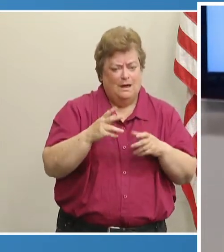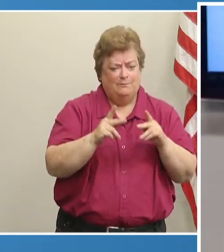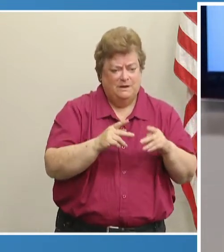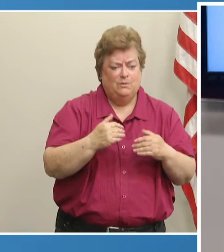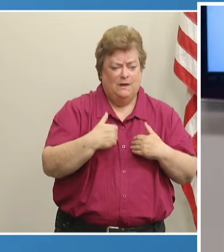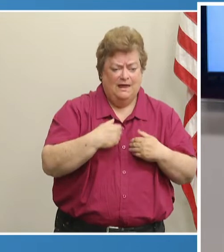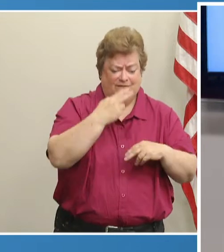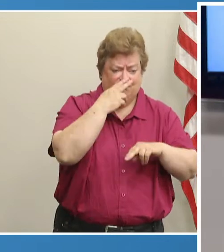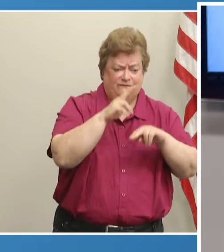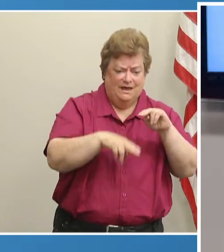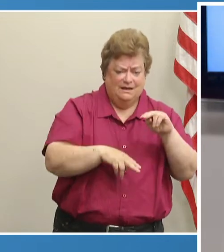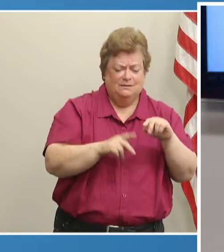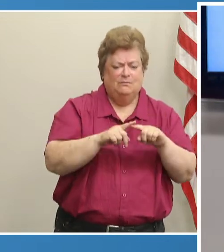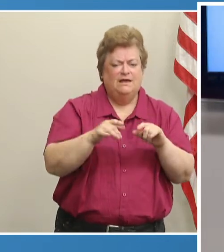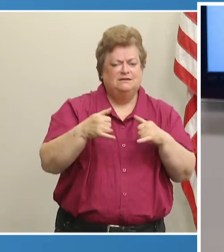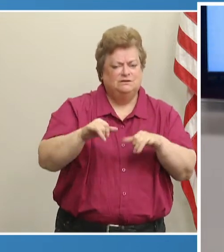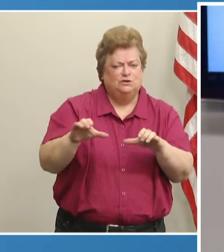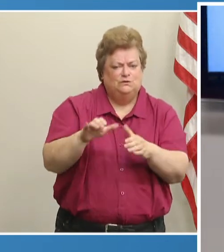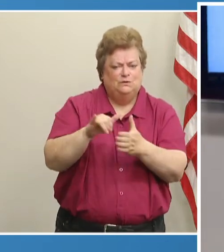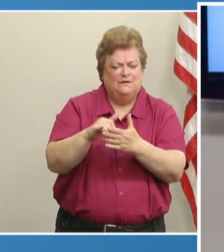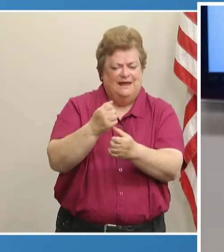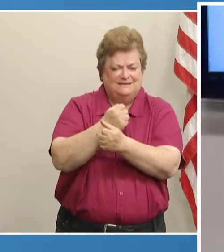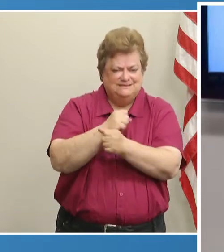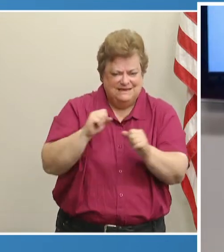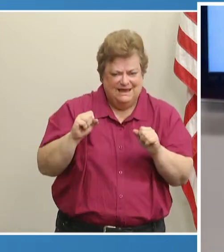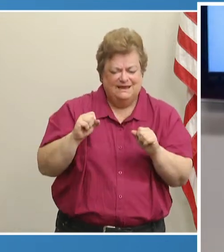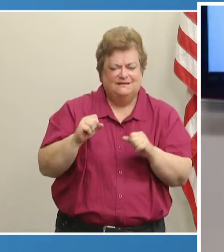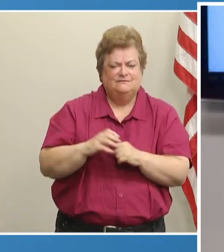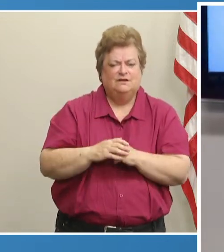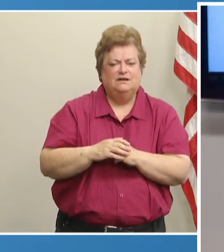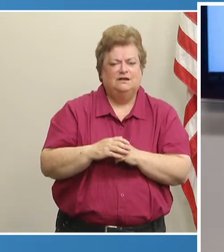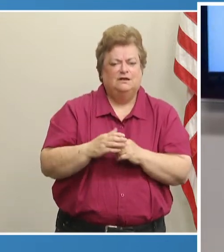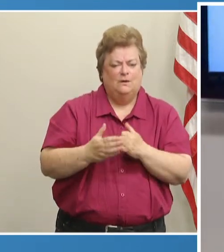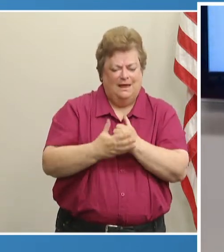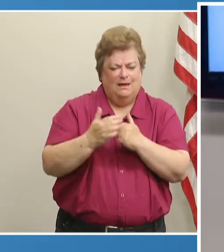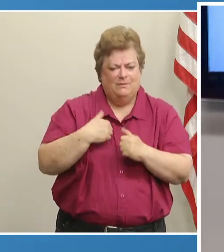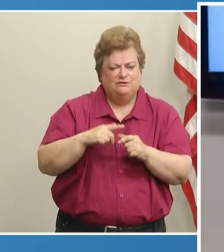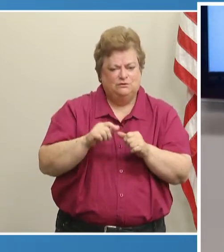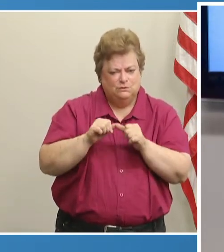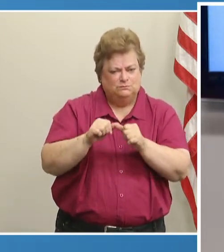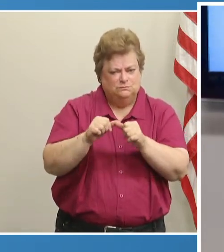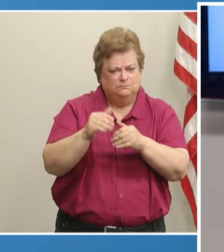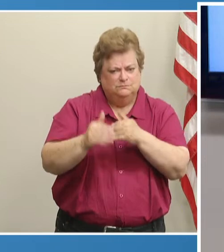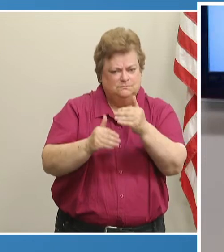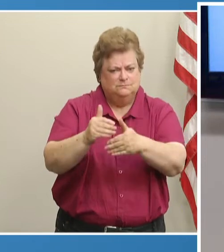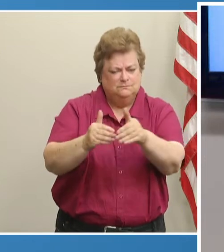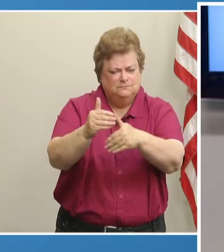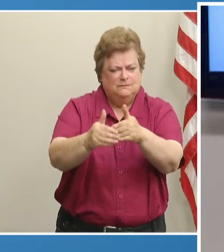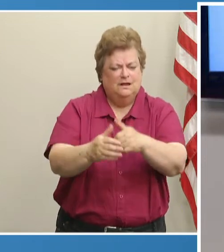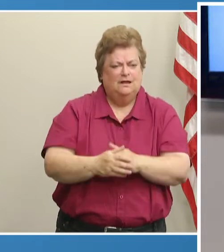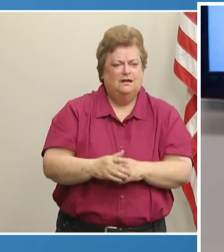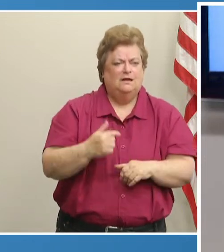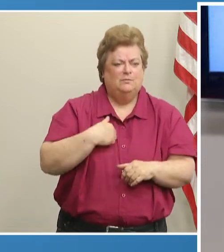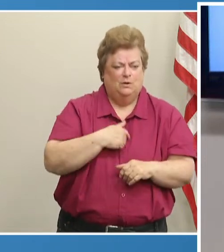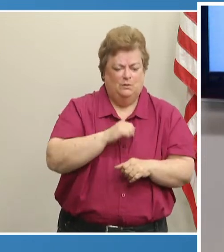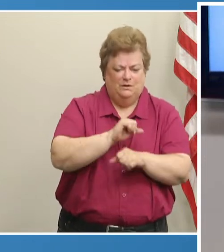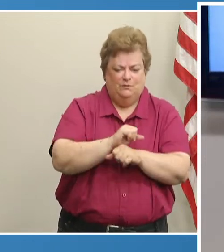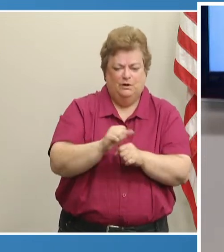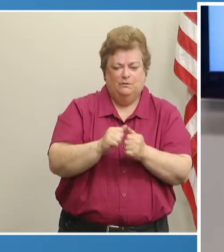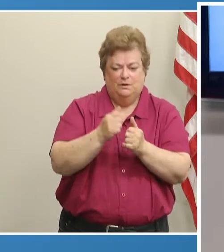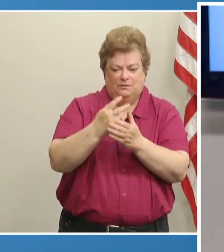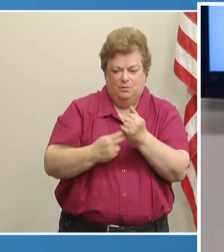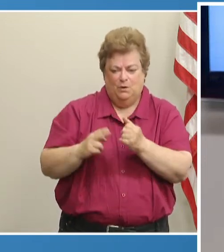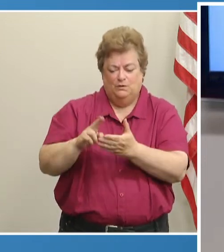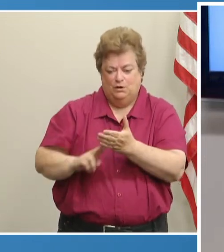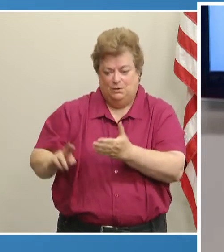we want them to do it safely and continue to help us move forward. But we've worked quite a bit with both the